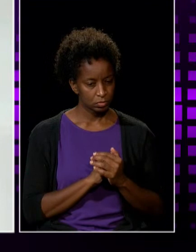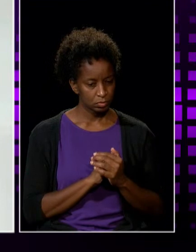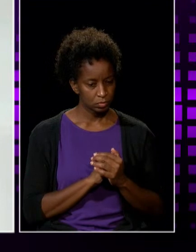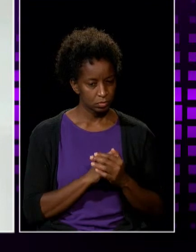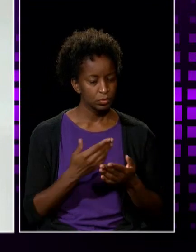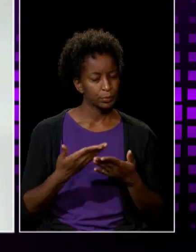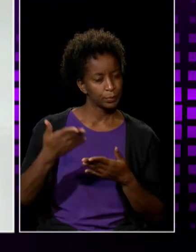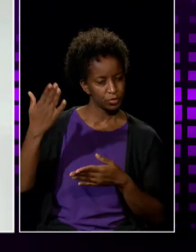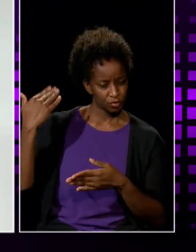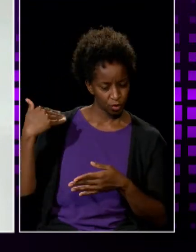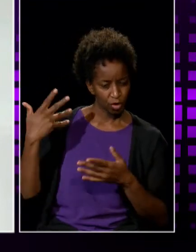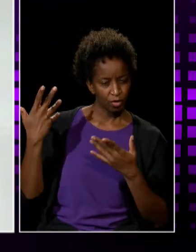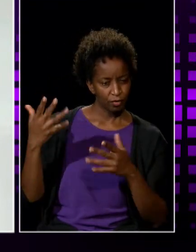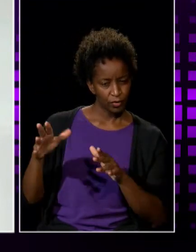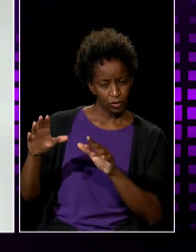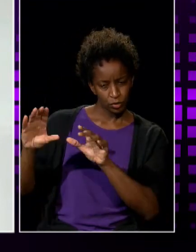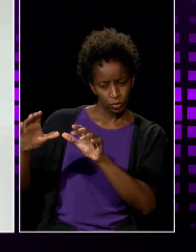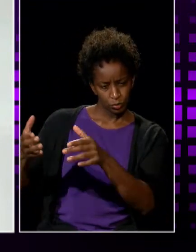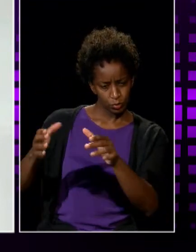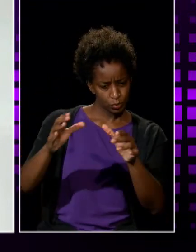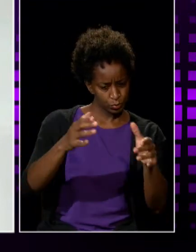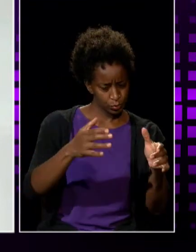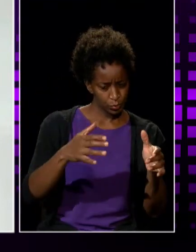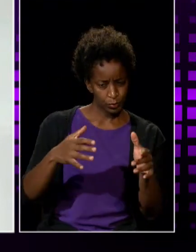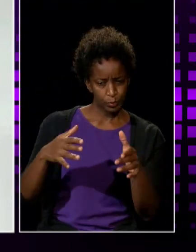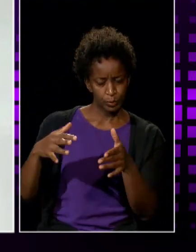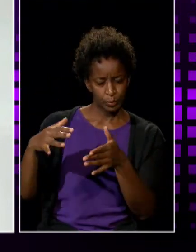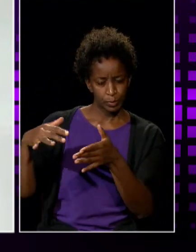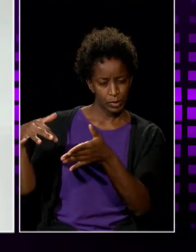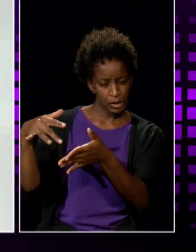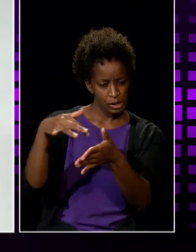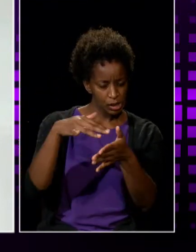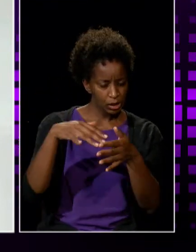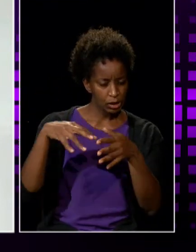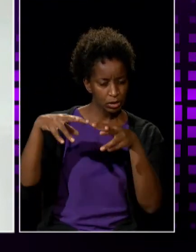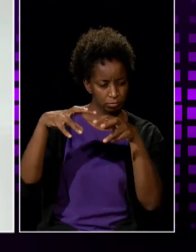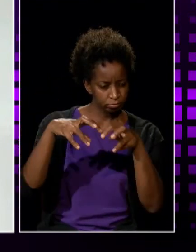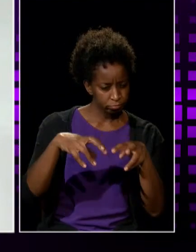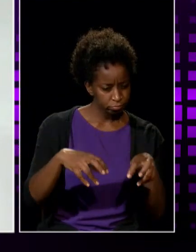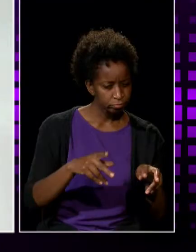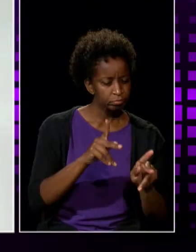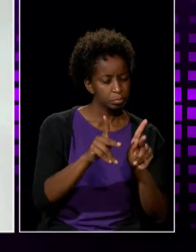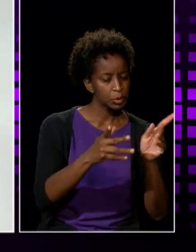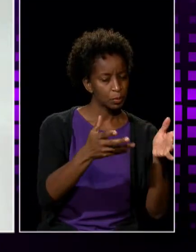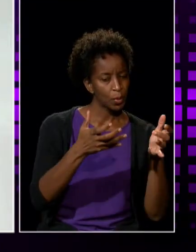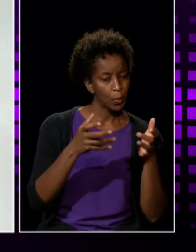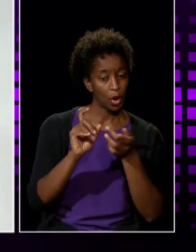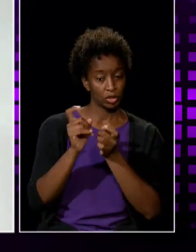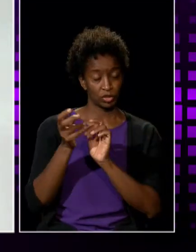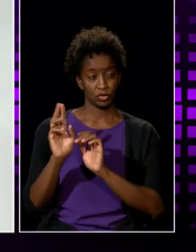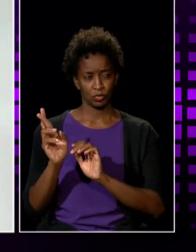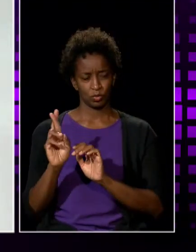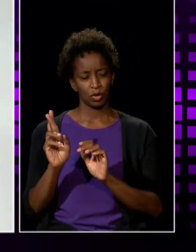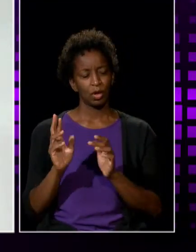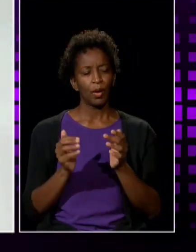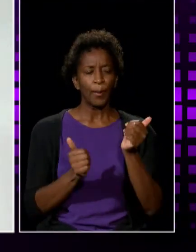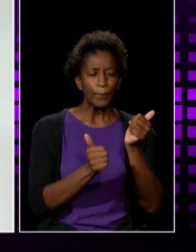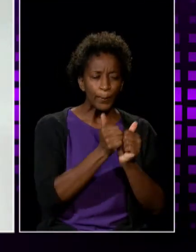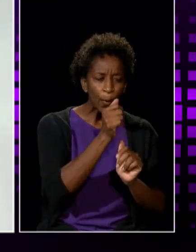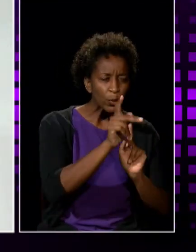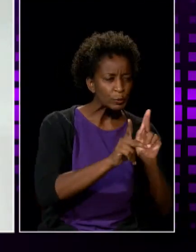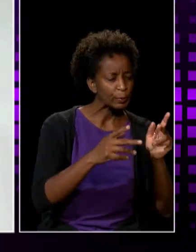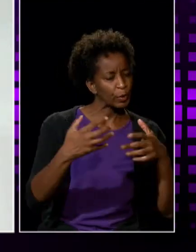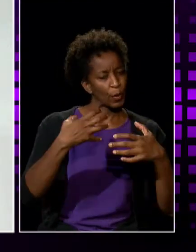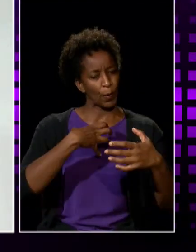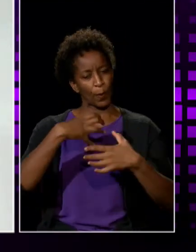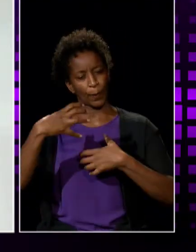wrong. Most of the concerns that I have seen have emanated from the lack of public education. So surely it is wanting to Yes. say